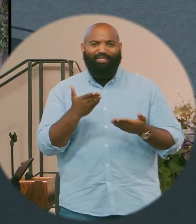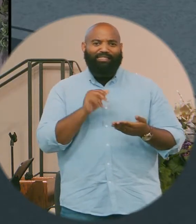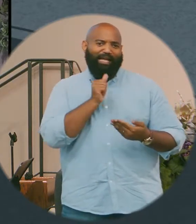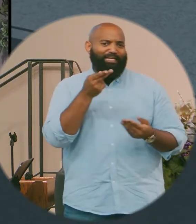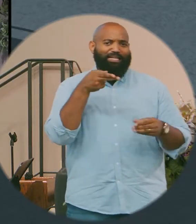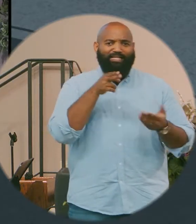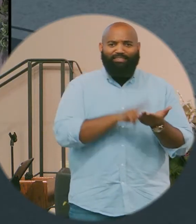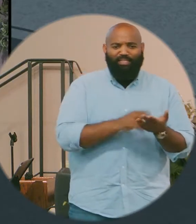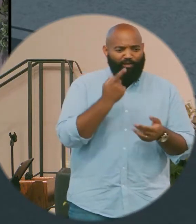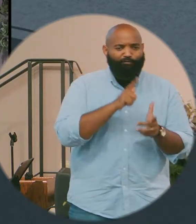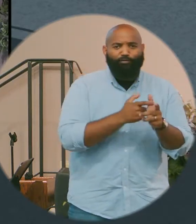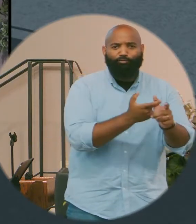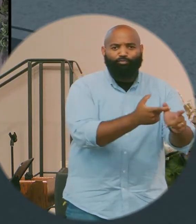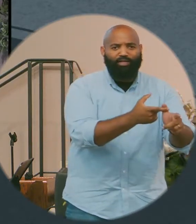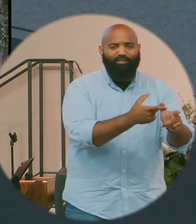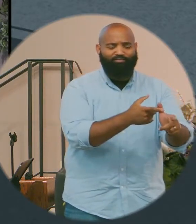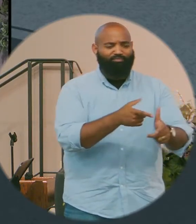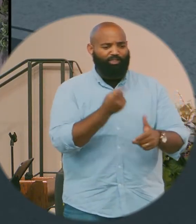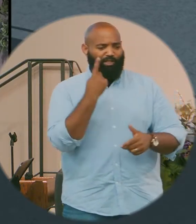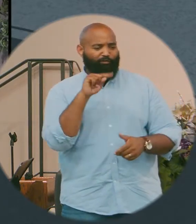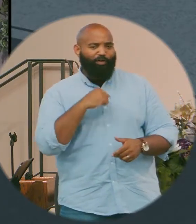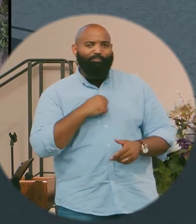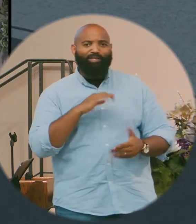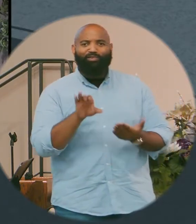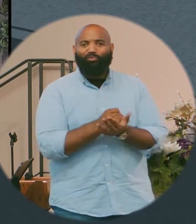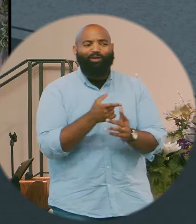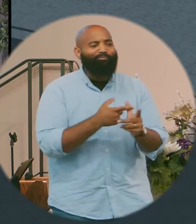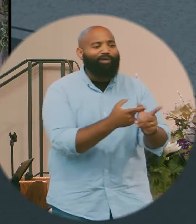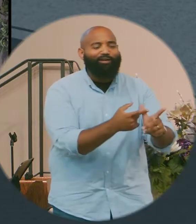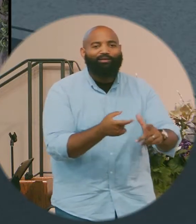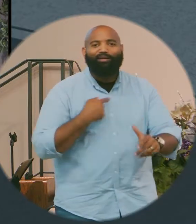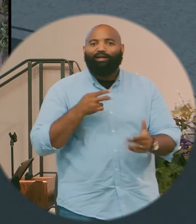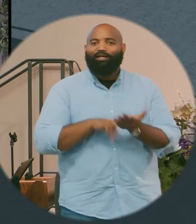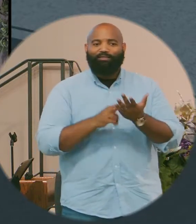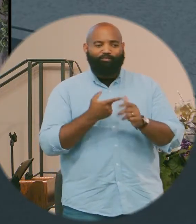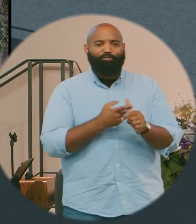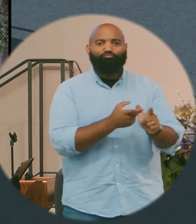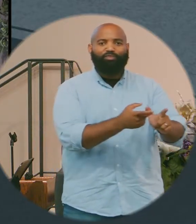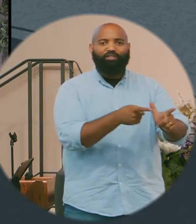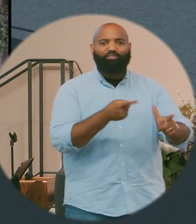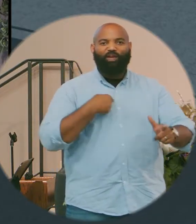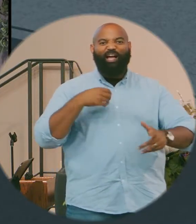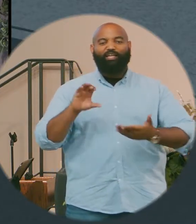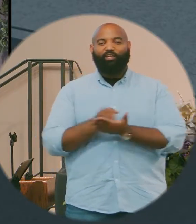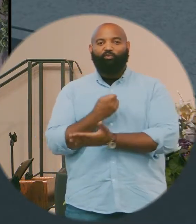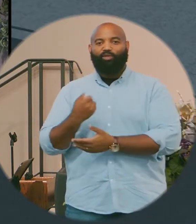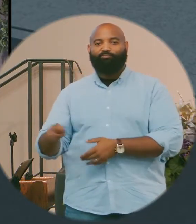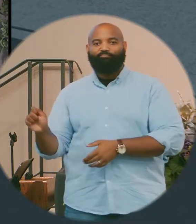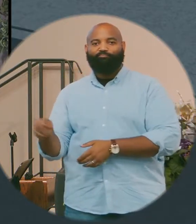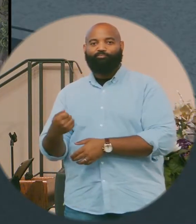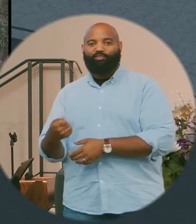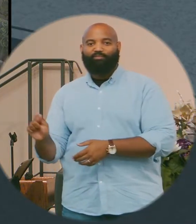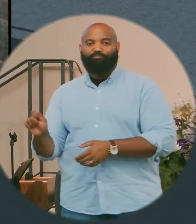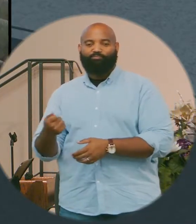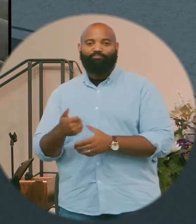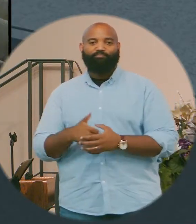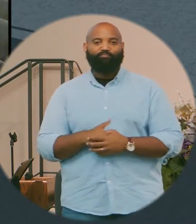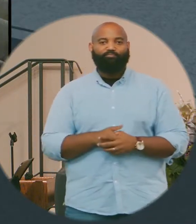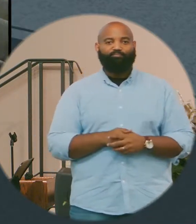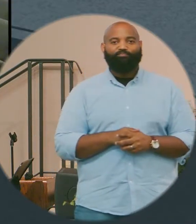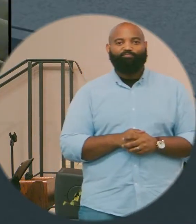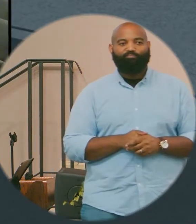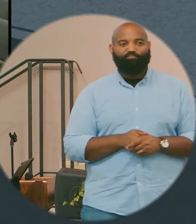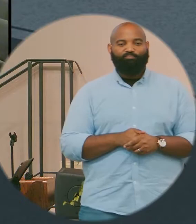country? And sure enough, she went on that court yesterday and beat up boys. And